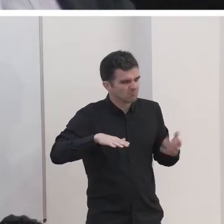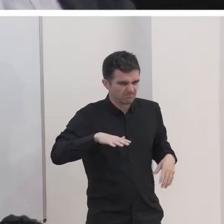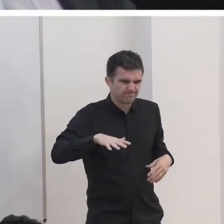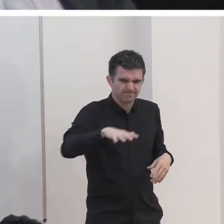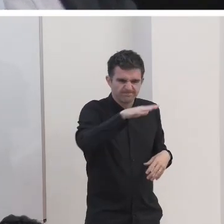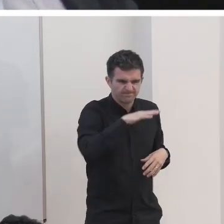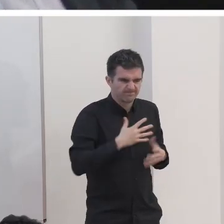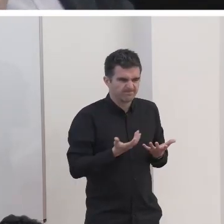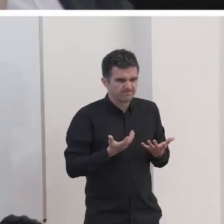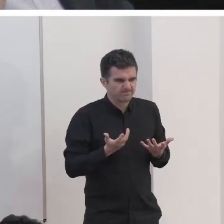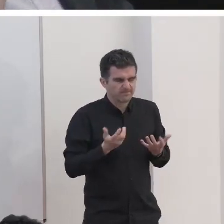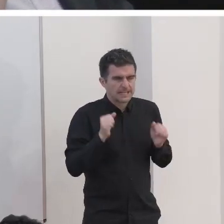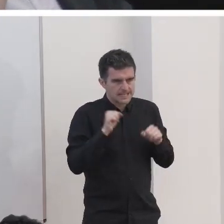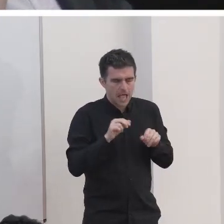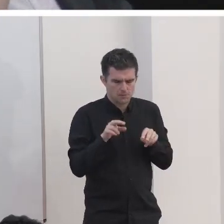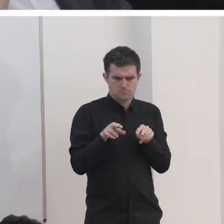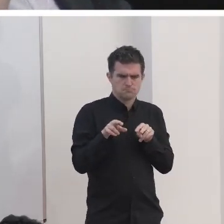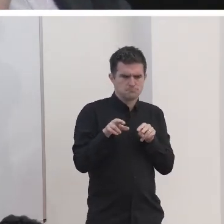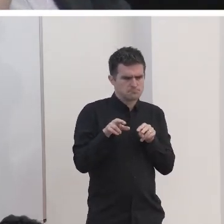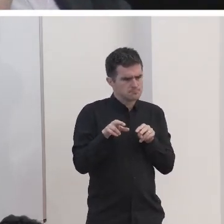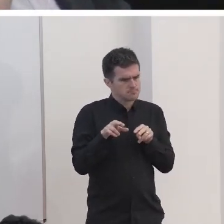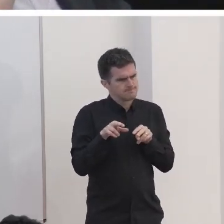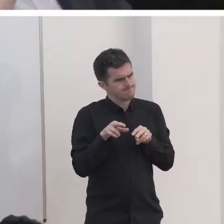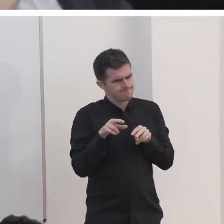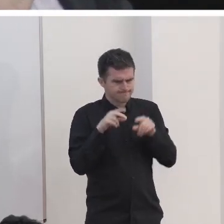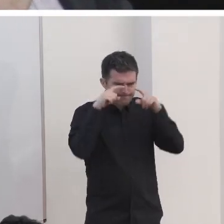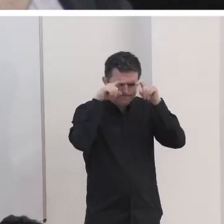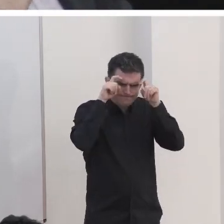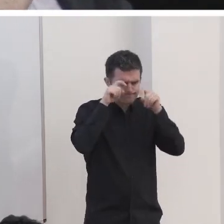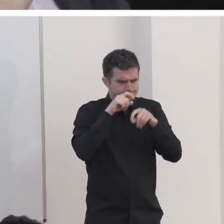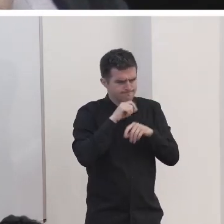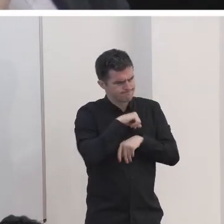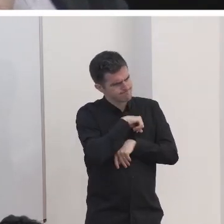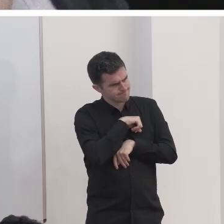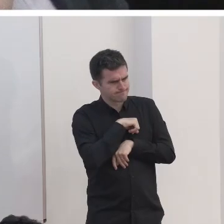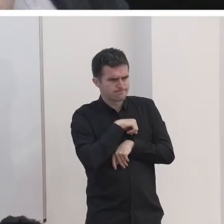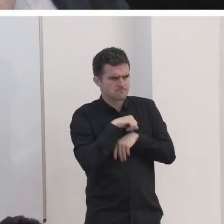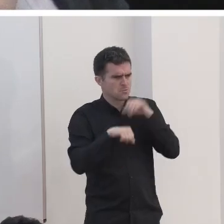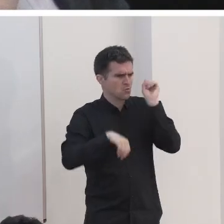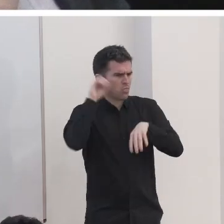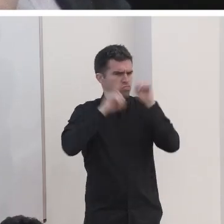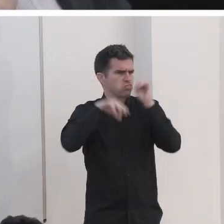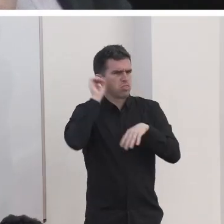negative things, which sometimes tends for our parents to abandon us,